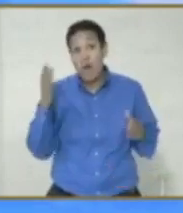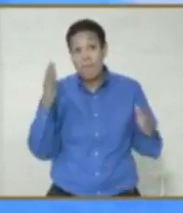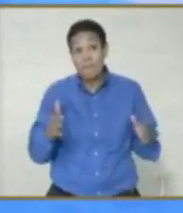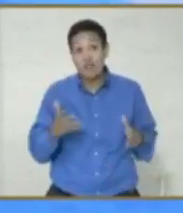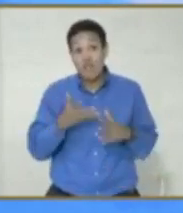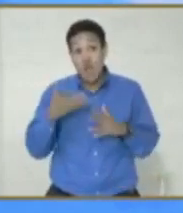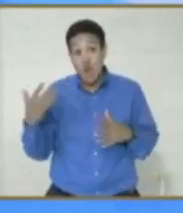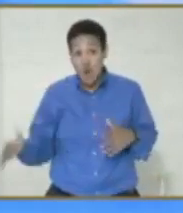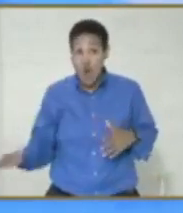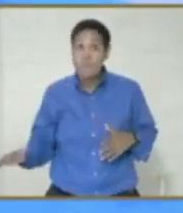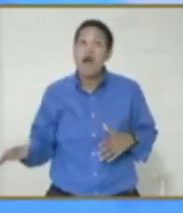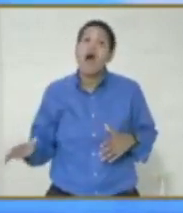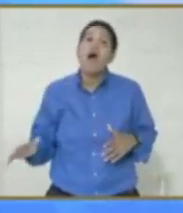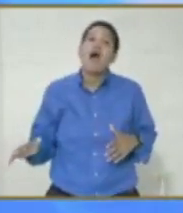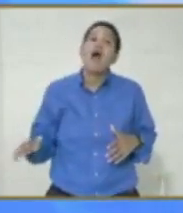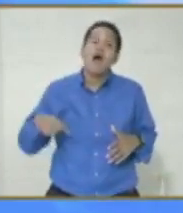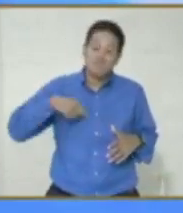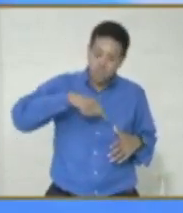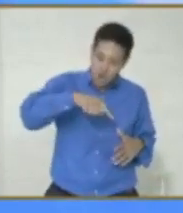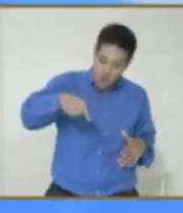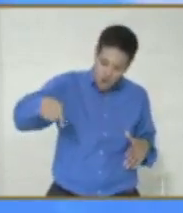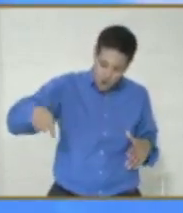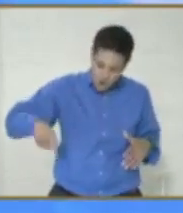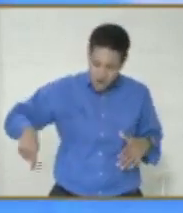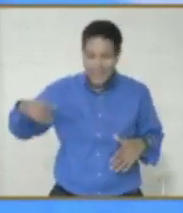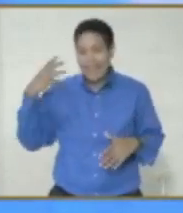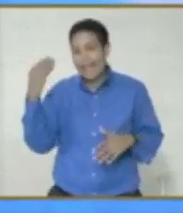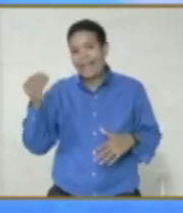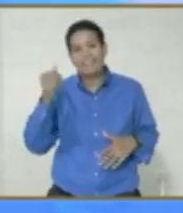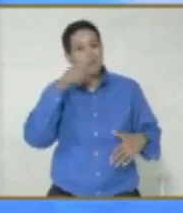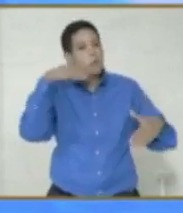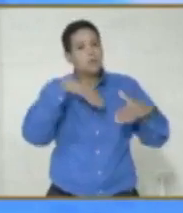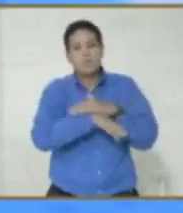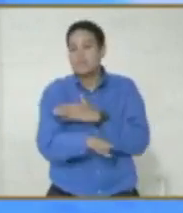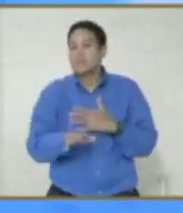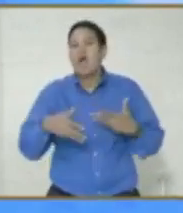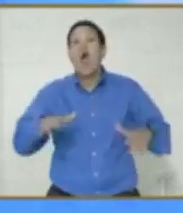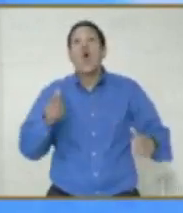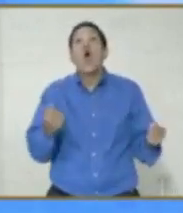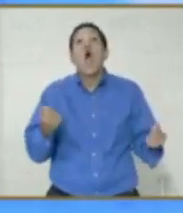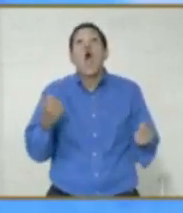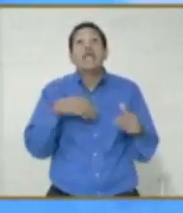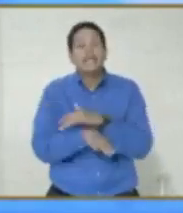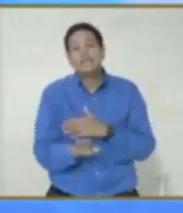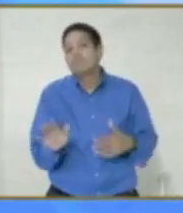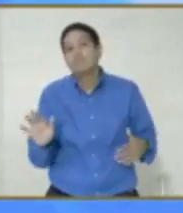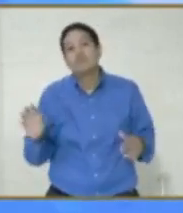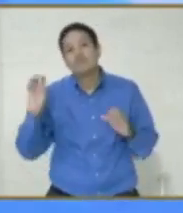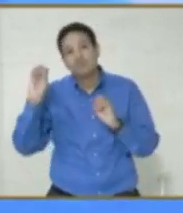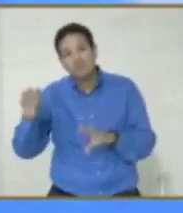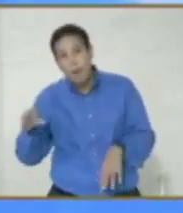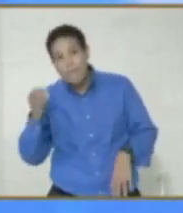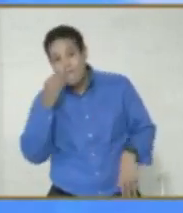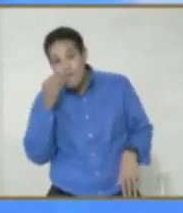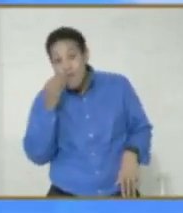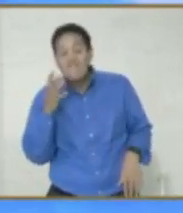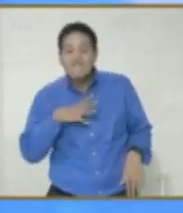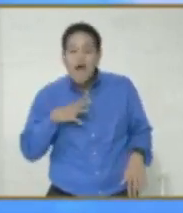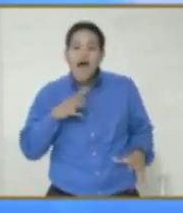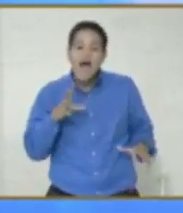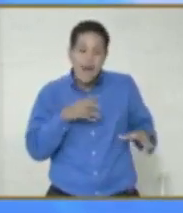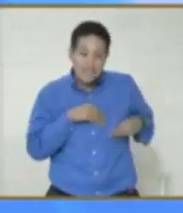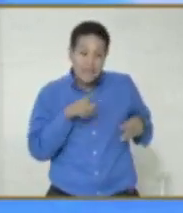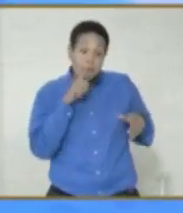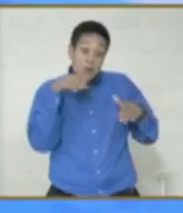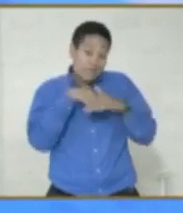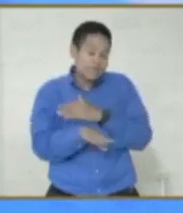off, go in, we do the necessary checks, and the vehicle leaves, but we are not allowing vehicles except you're dropping off food items for the infirmary.